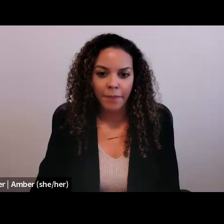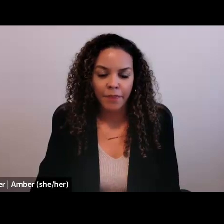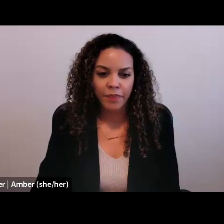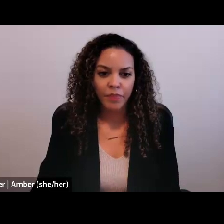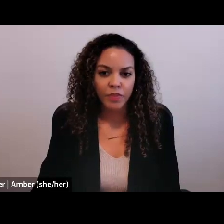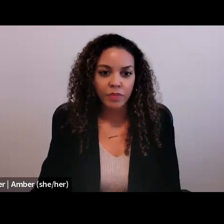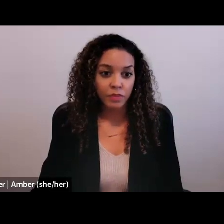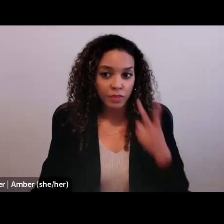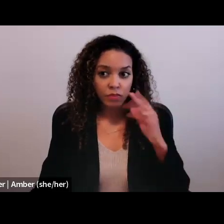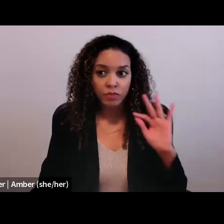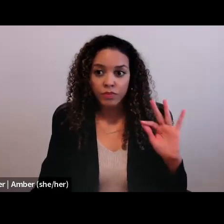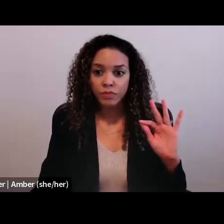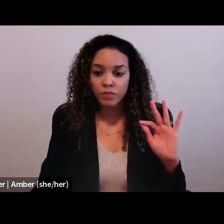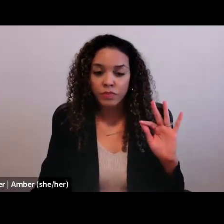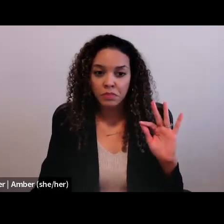Yes?